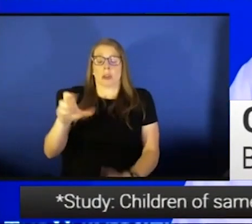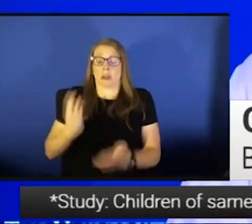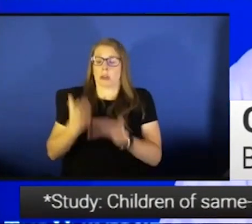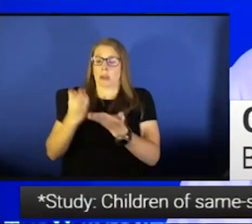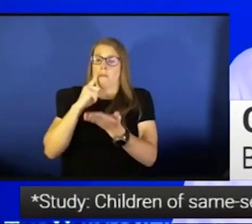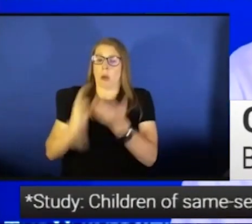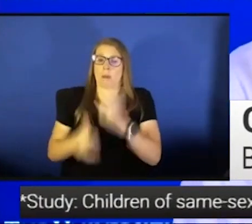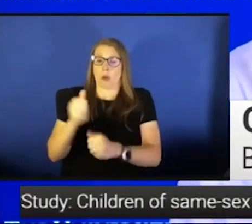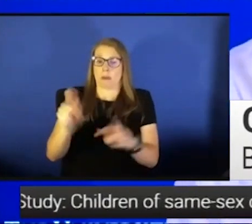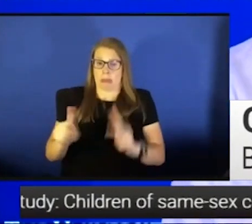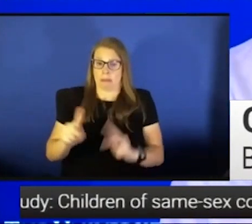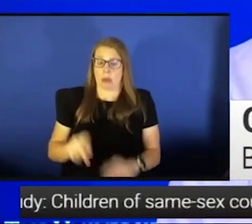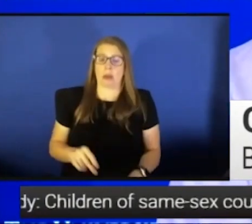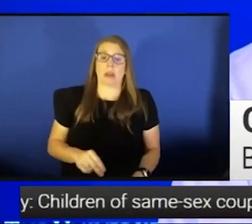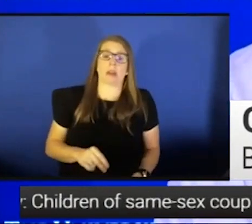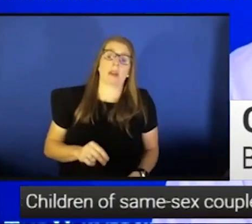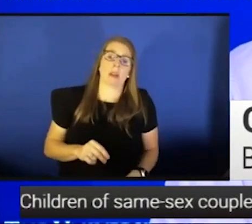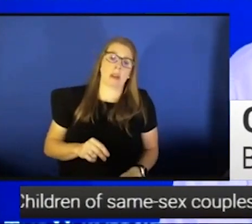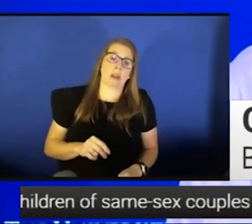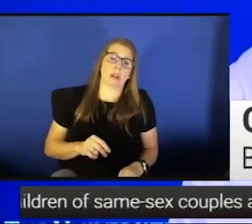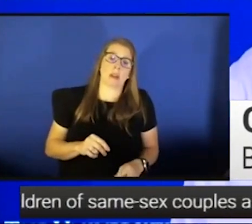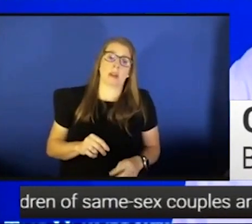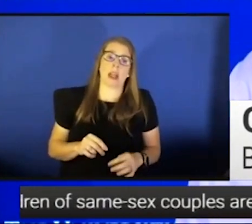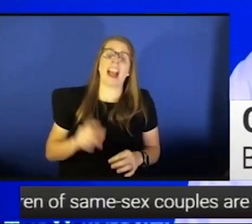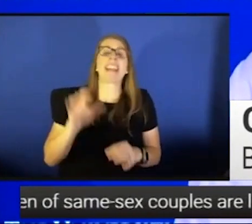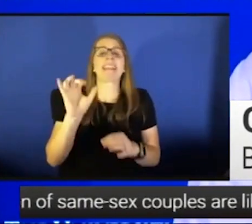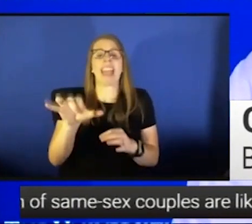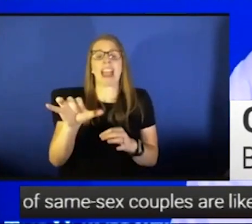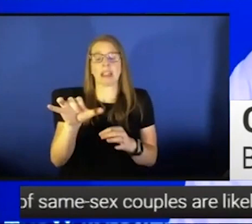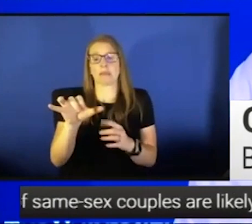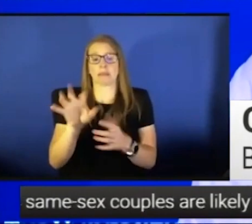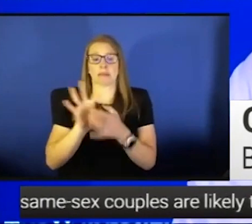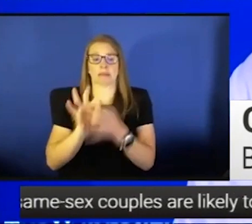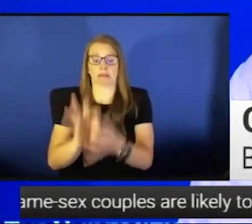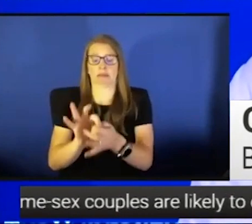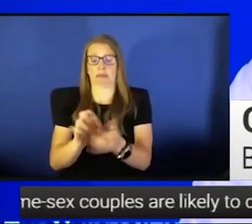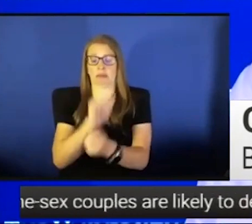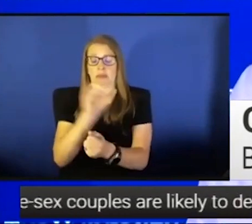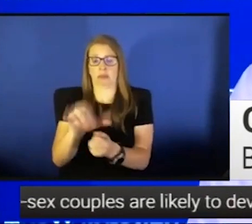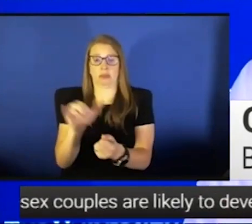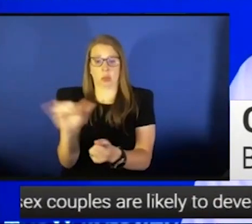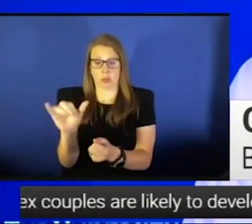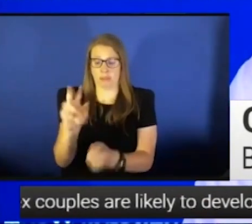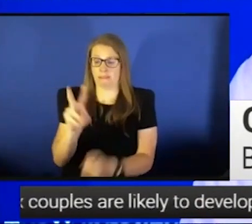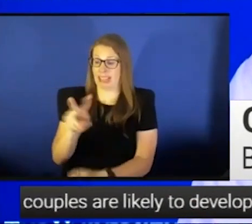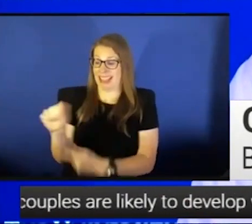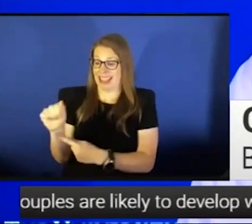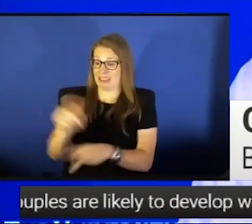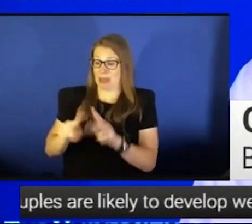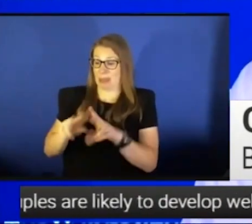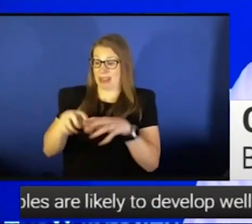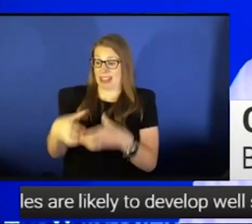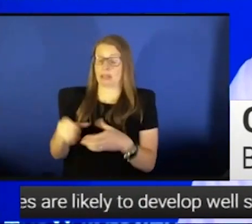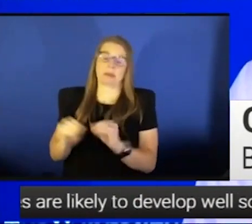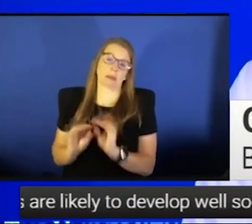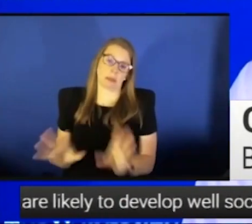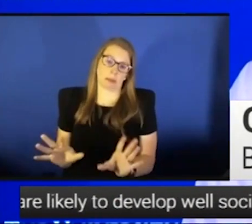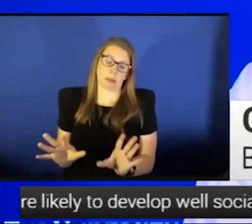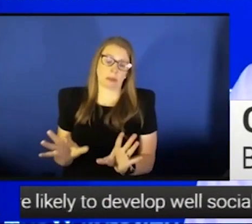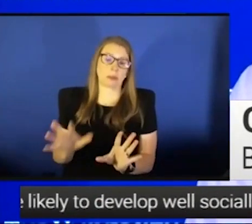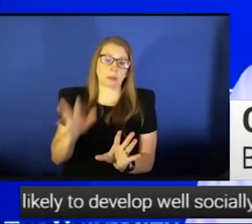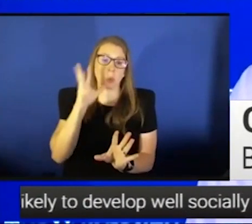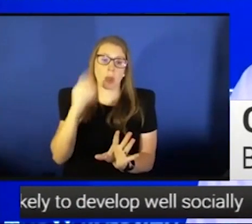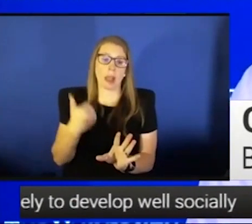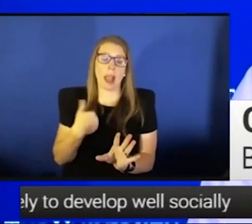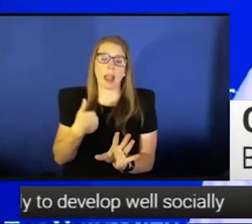moving forward, that plays a role into it as well. Obviously, the VA population will have something to do with